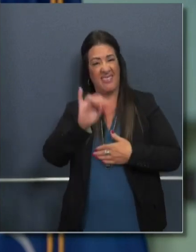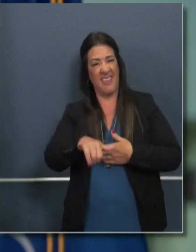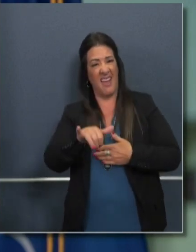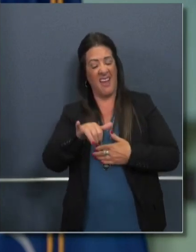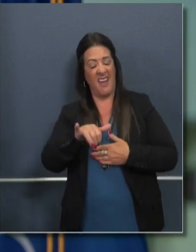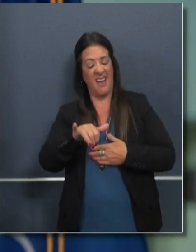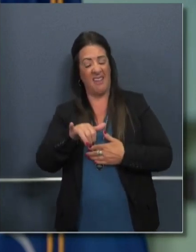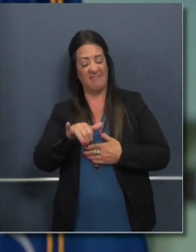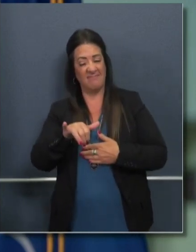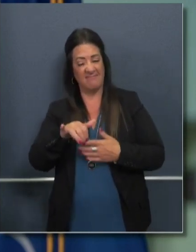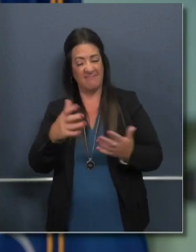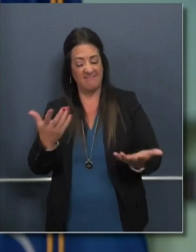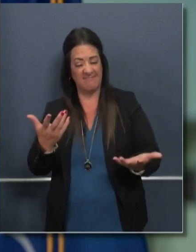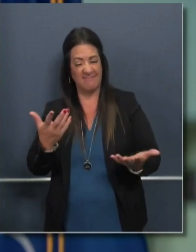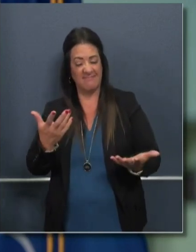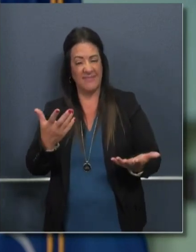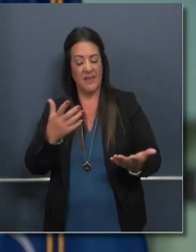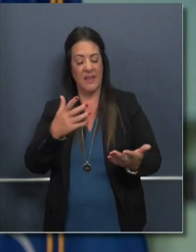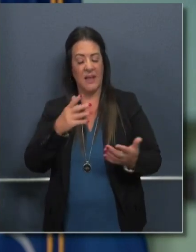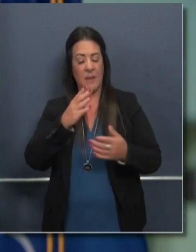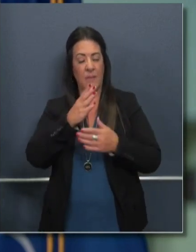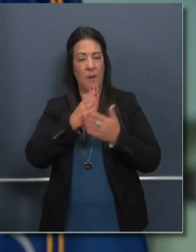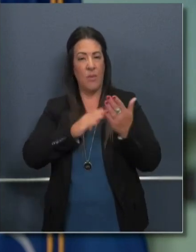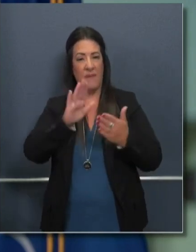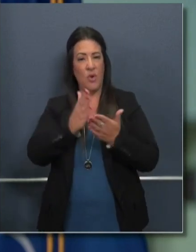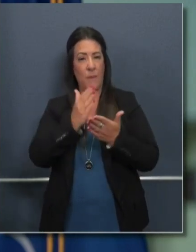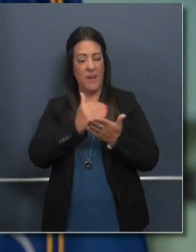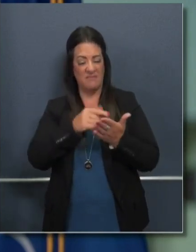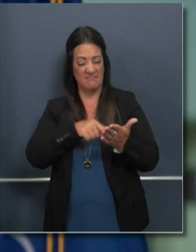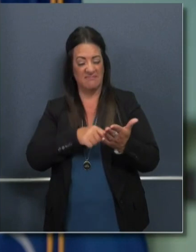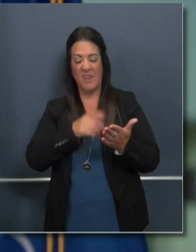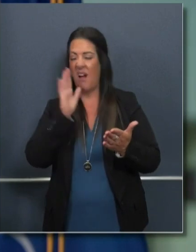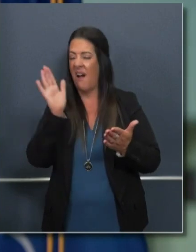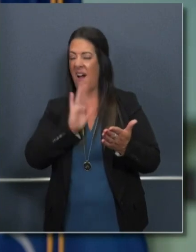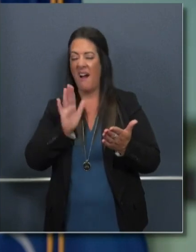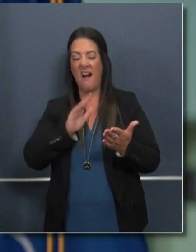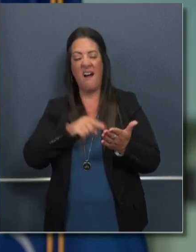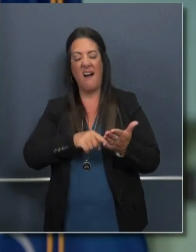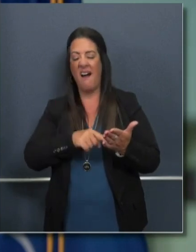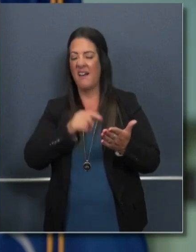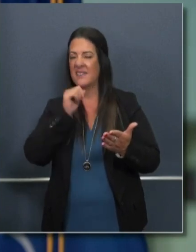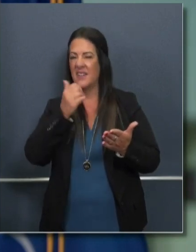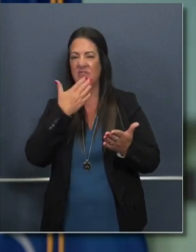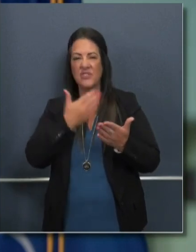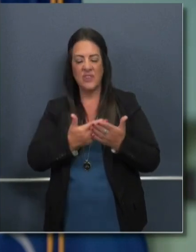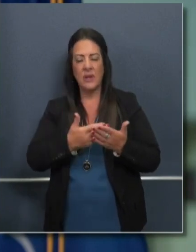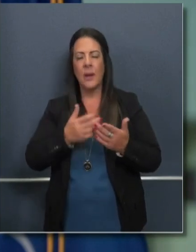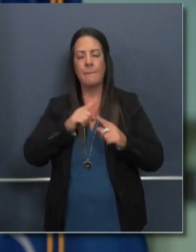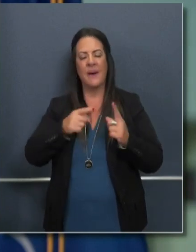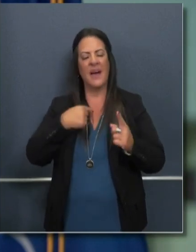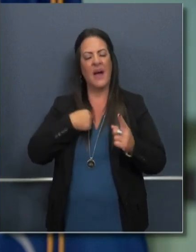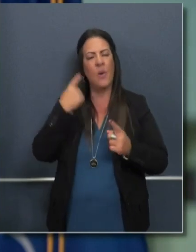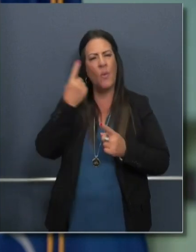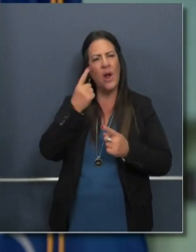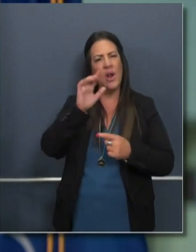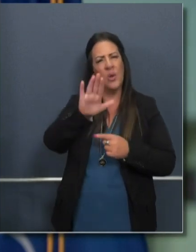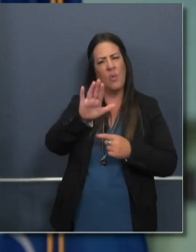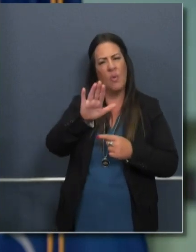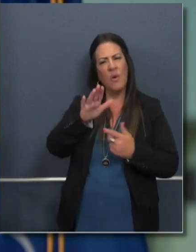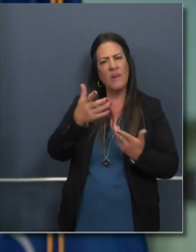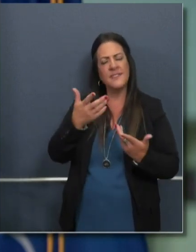hasn't passed or has rejected in the past when it's been introduced, but I understand that it was a priority for you. I'm just wondering, given